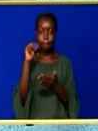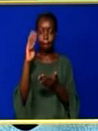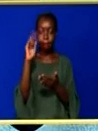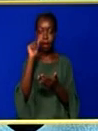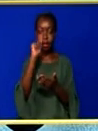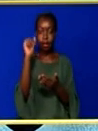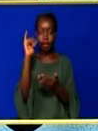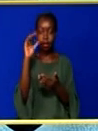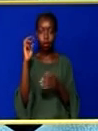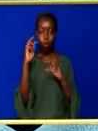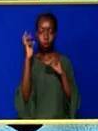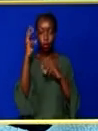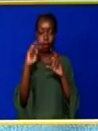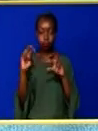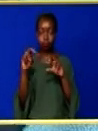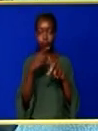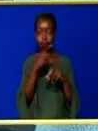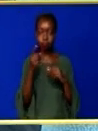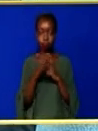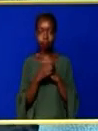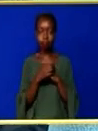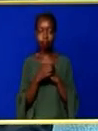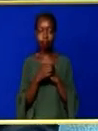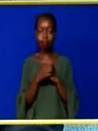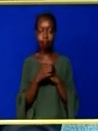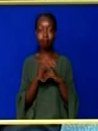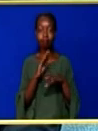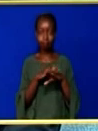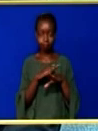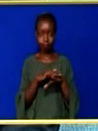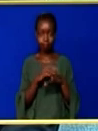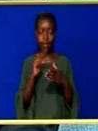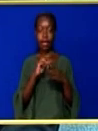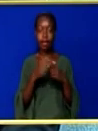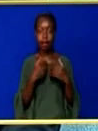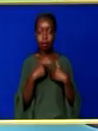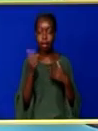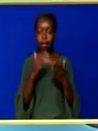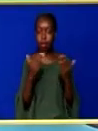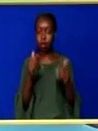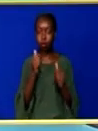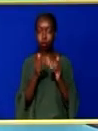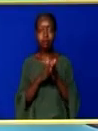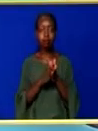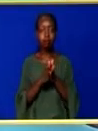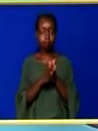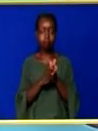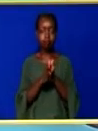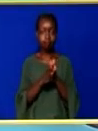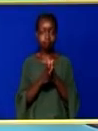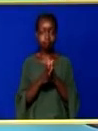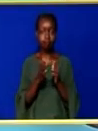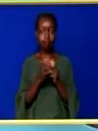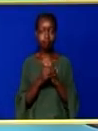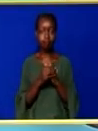because you're one of them and good, subscribe to that country. Good. Then there's something that is very interesting.